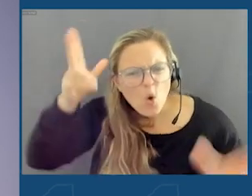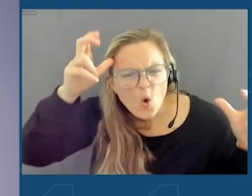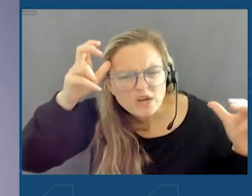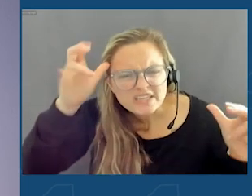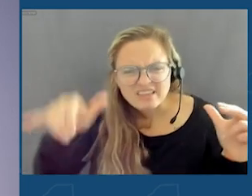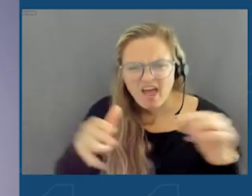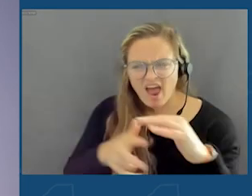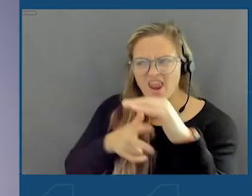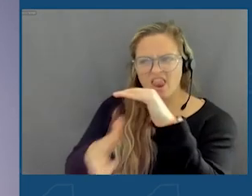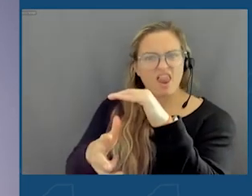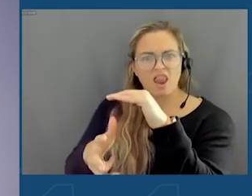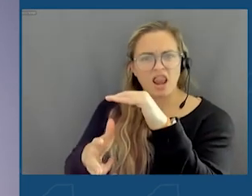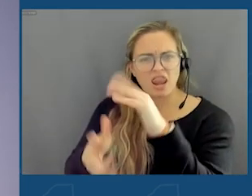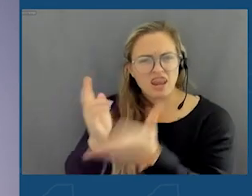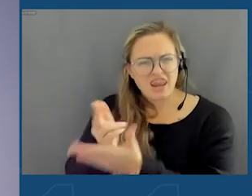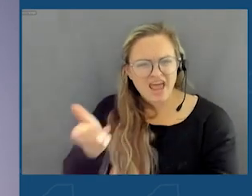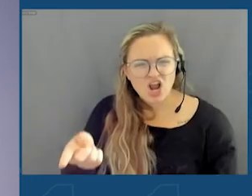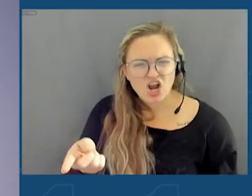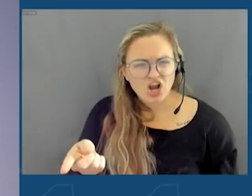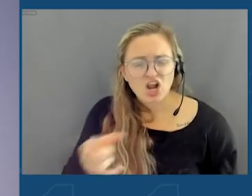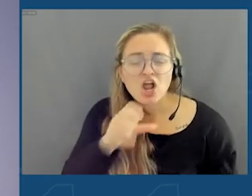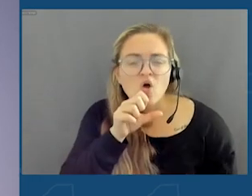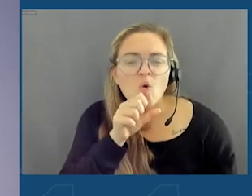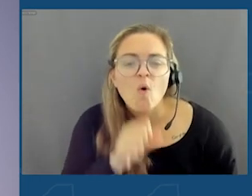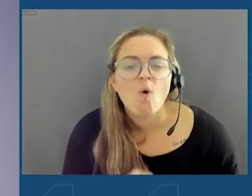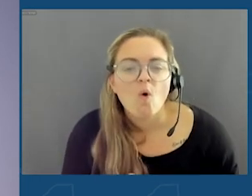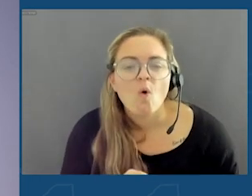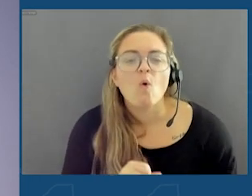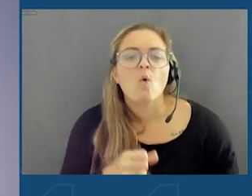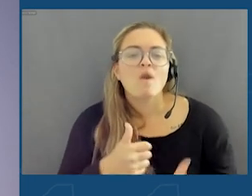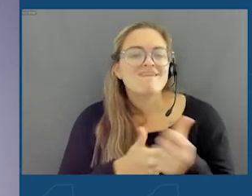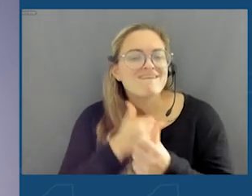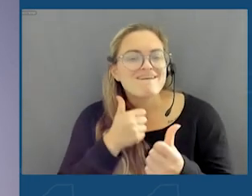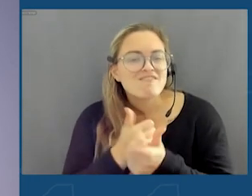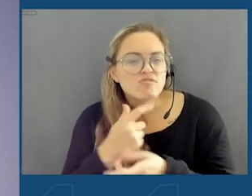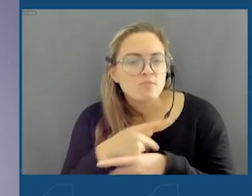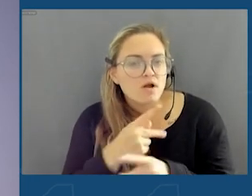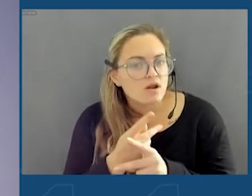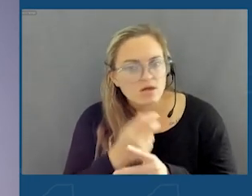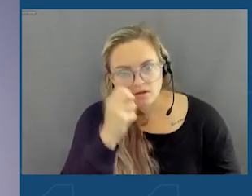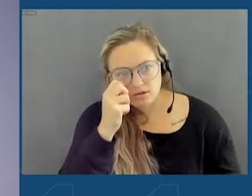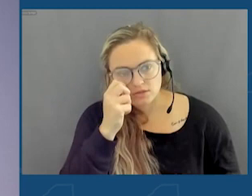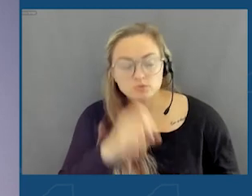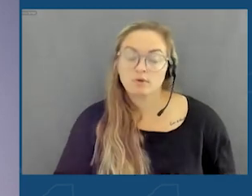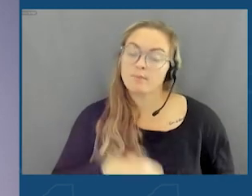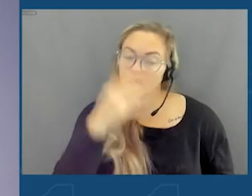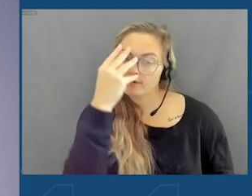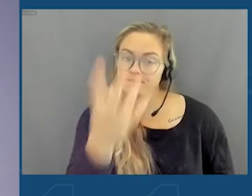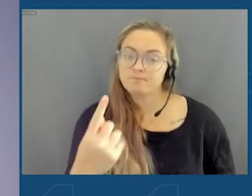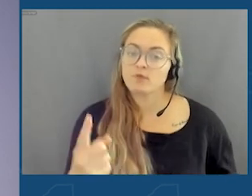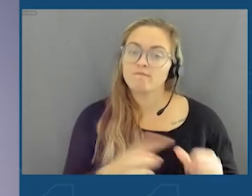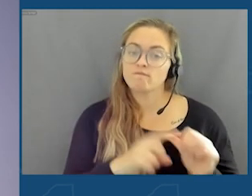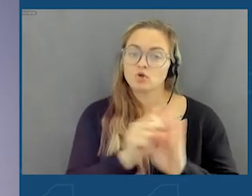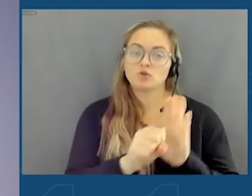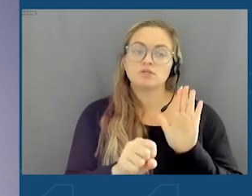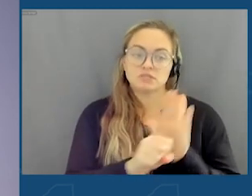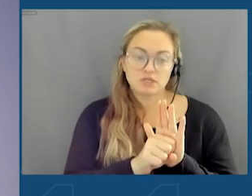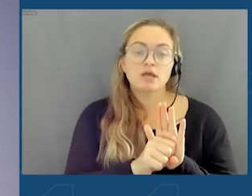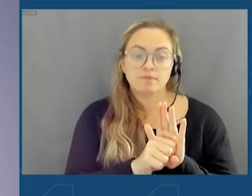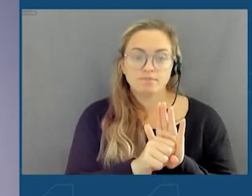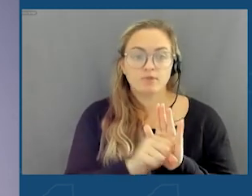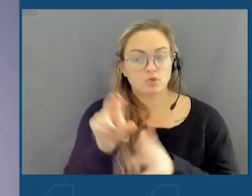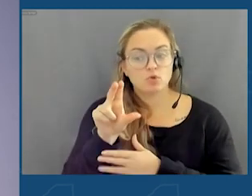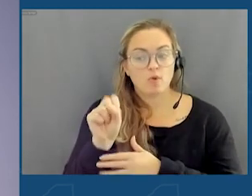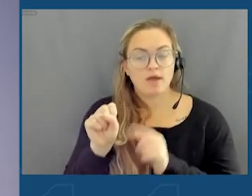old, antiquated, dirty, dangerous product. So I'm proud to tell you we were the first state in the United States, by